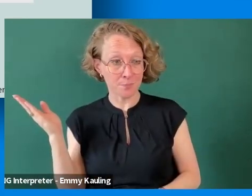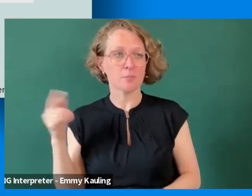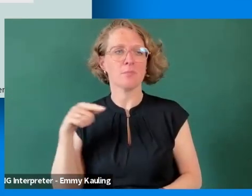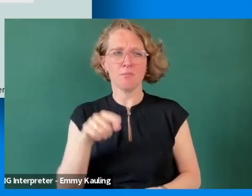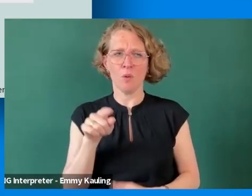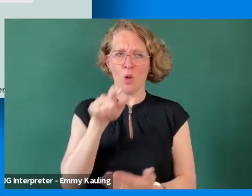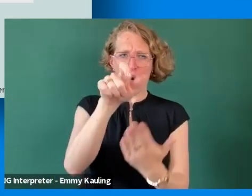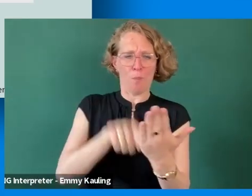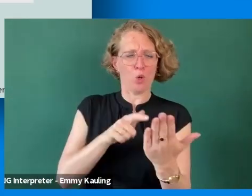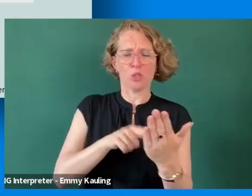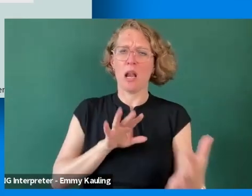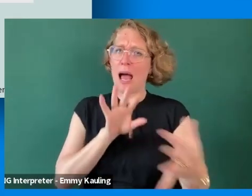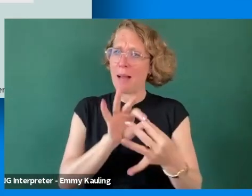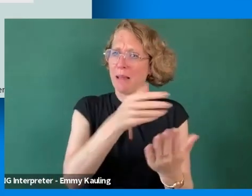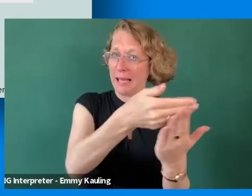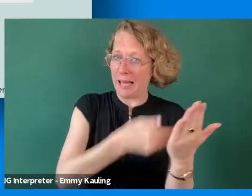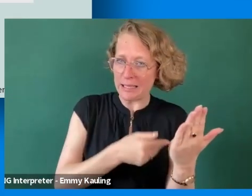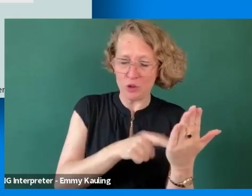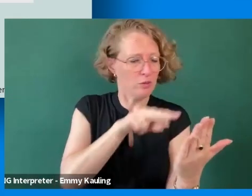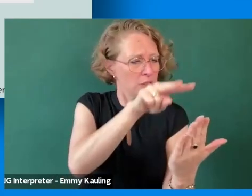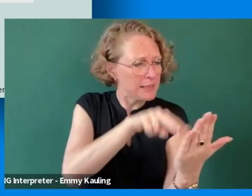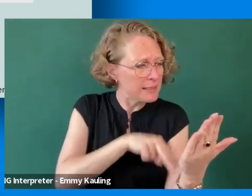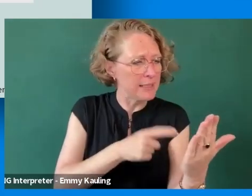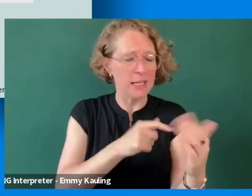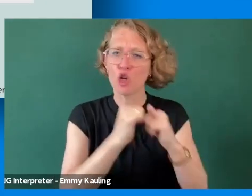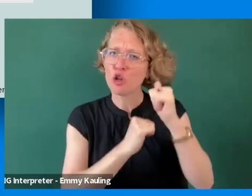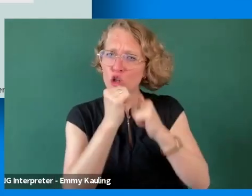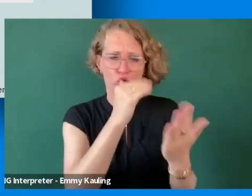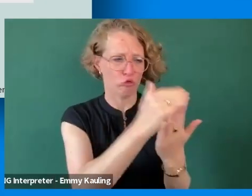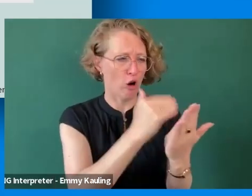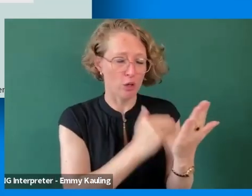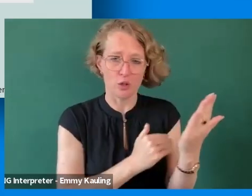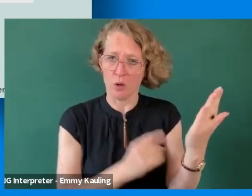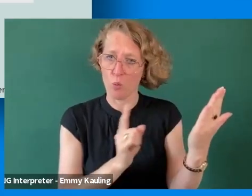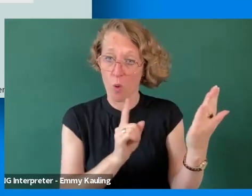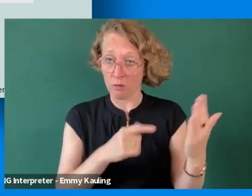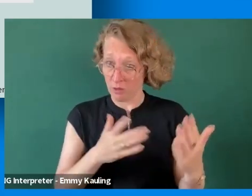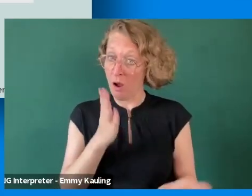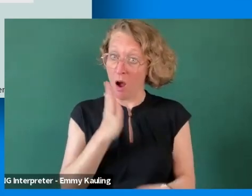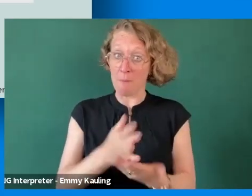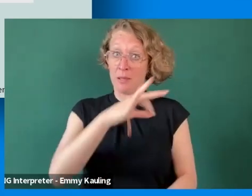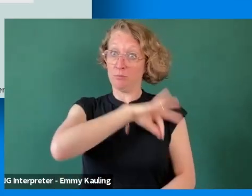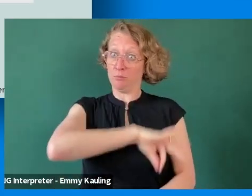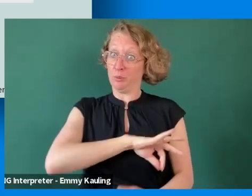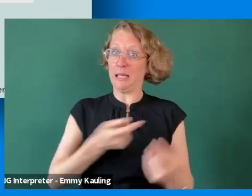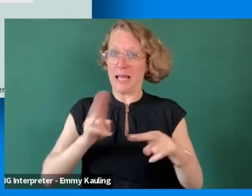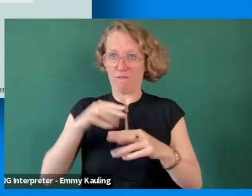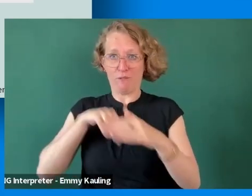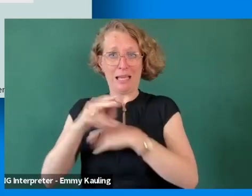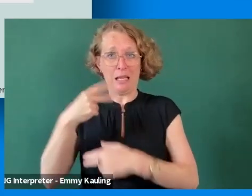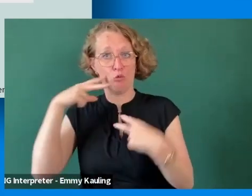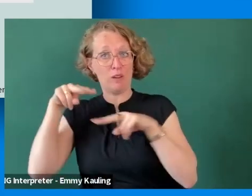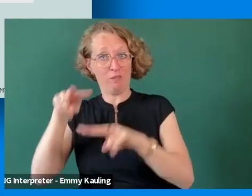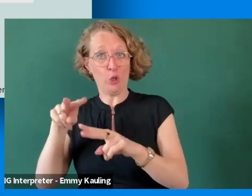they've structured it and what goes on in it, that actually is one of the most beneficial parts of being on the panel, as you learn how to write